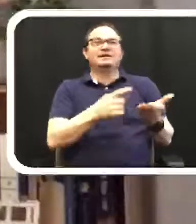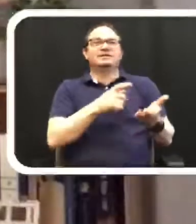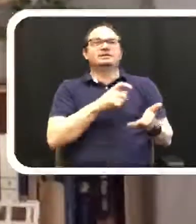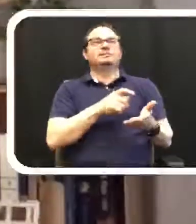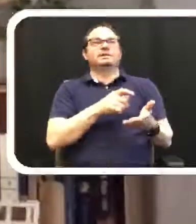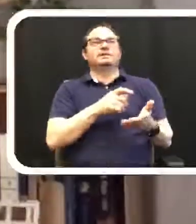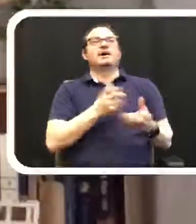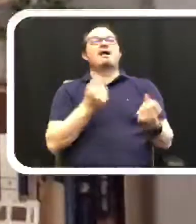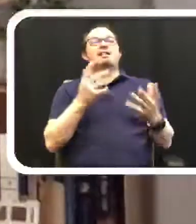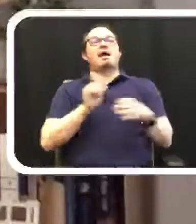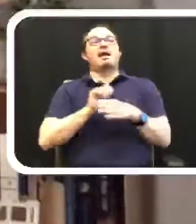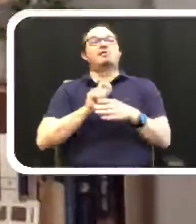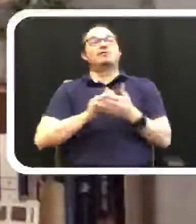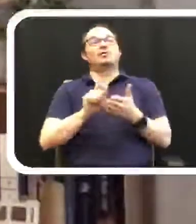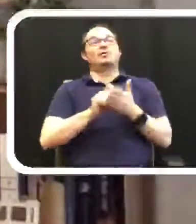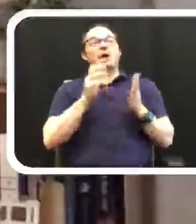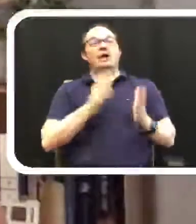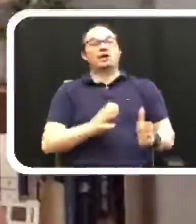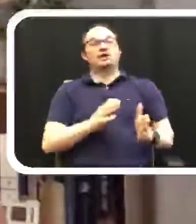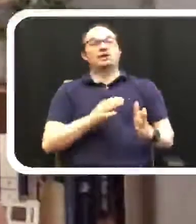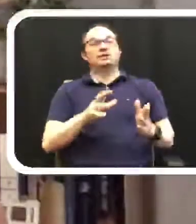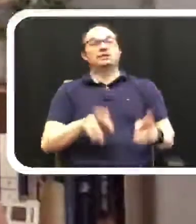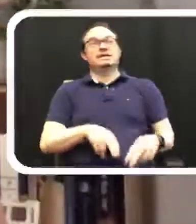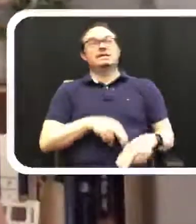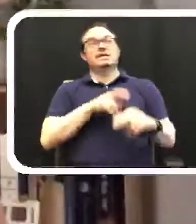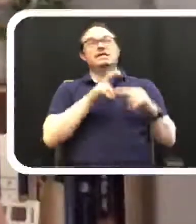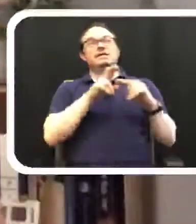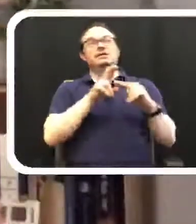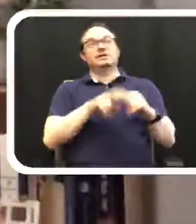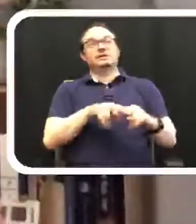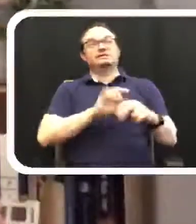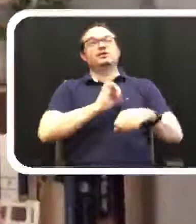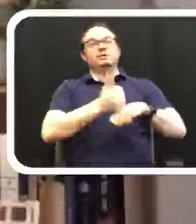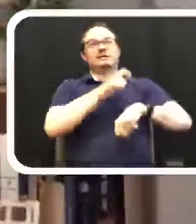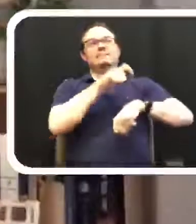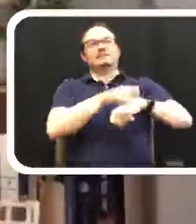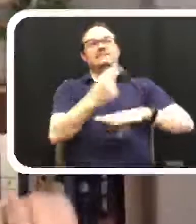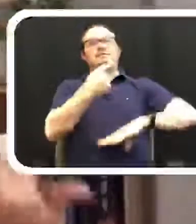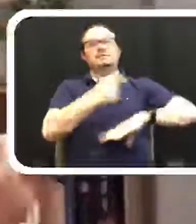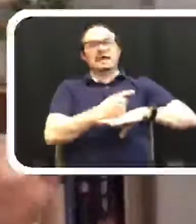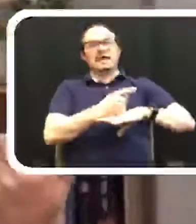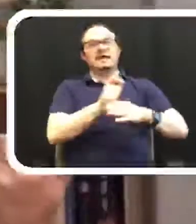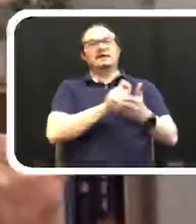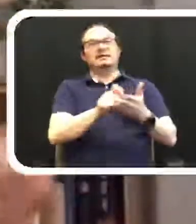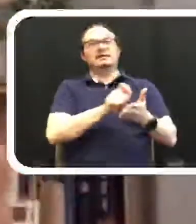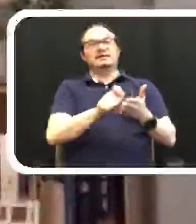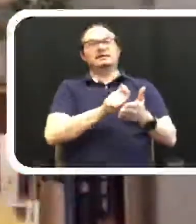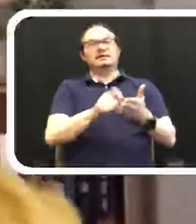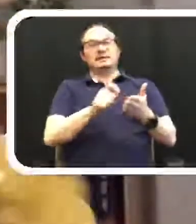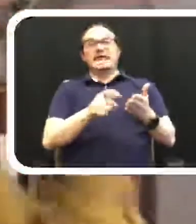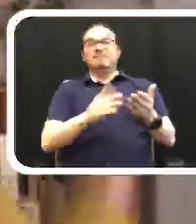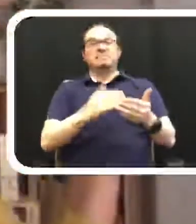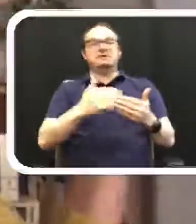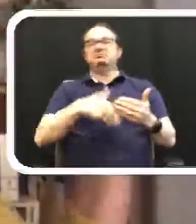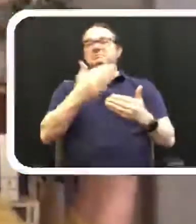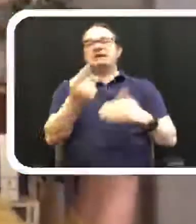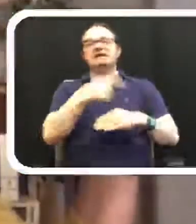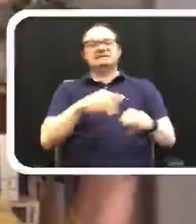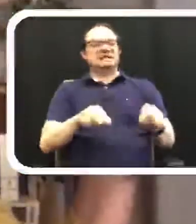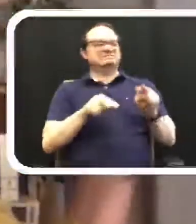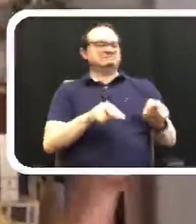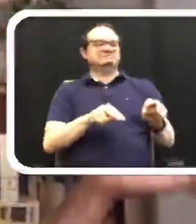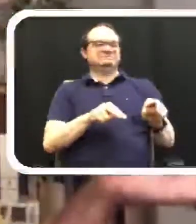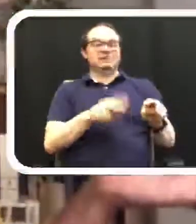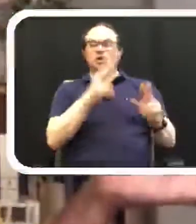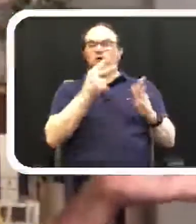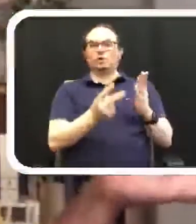page. A lot of writers, like I said, they'll sit down every day and they'll write, and they'll come back to it the next day and they'll say, oh, this is absolute garbage.